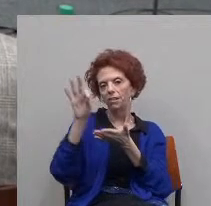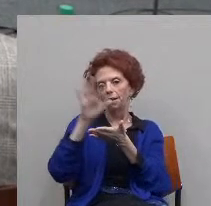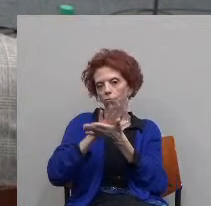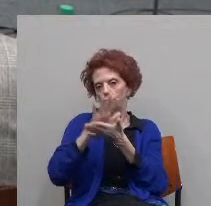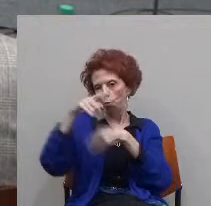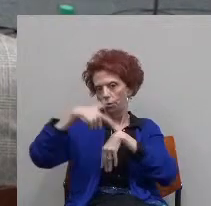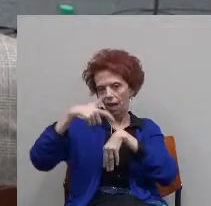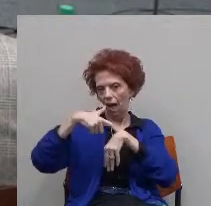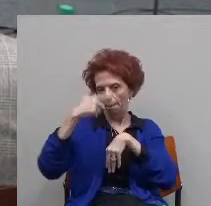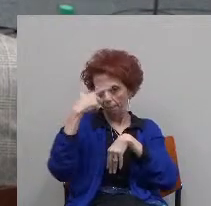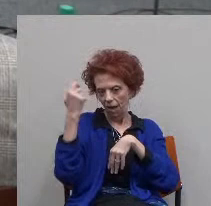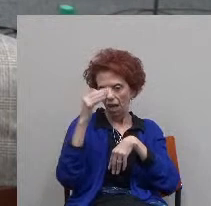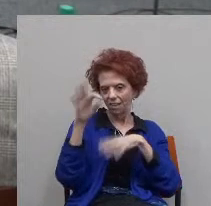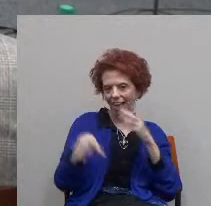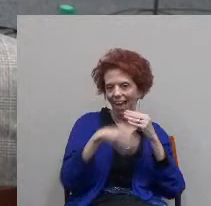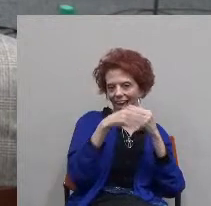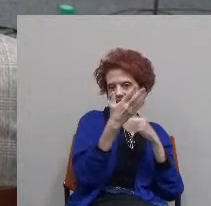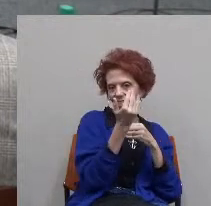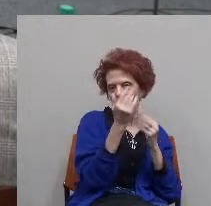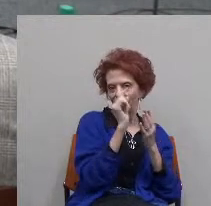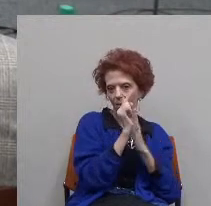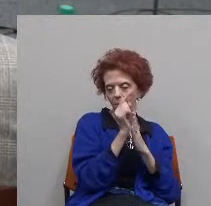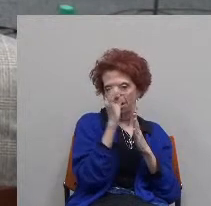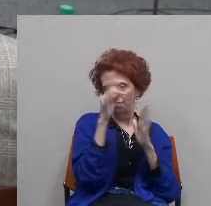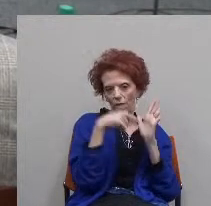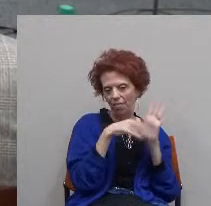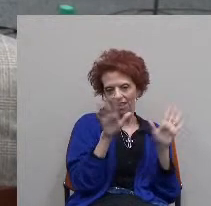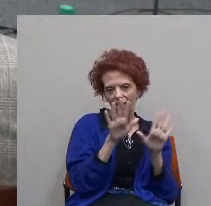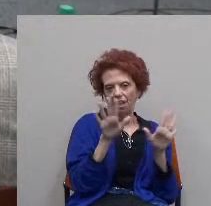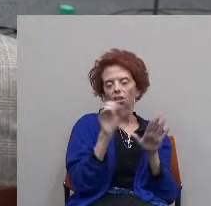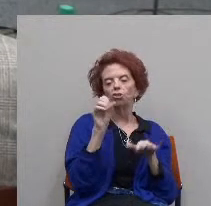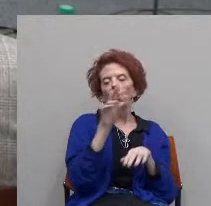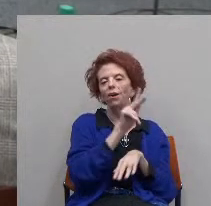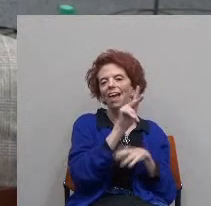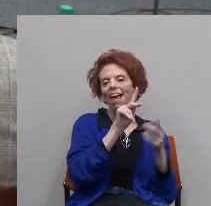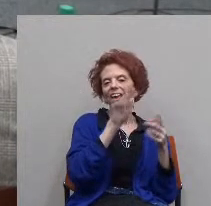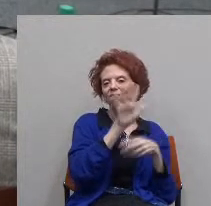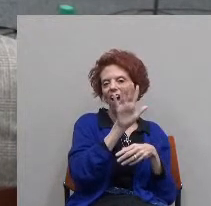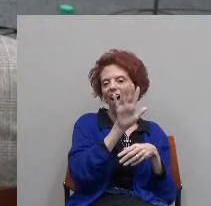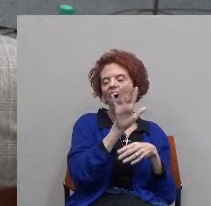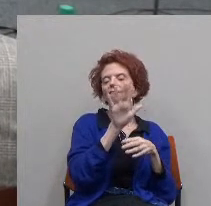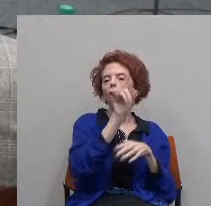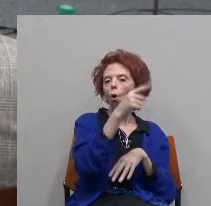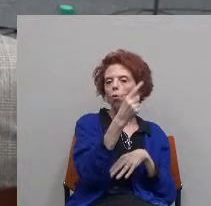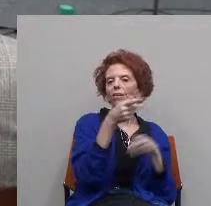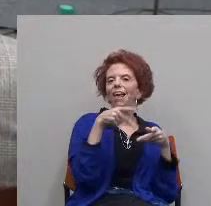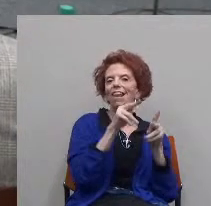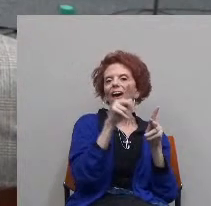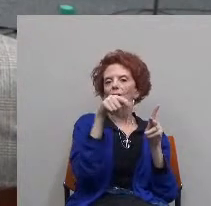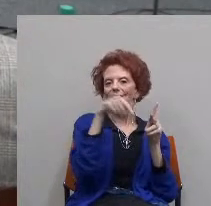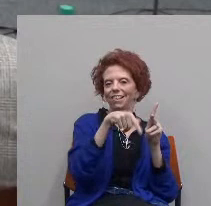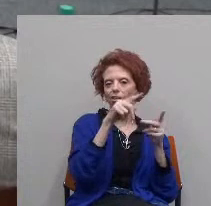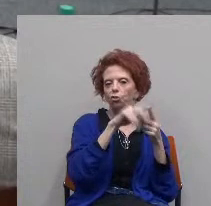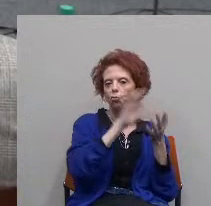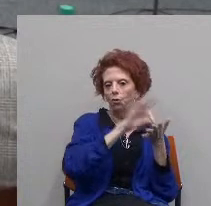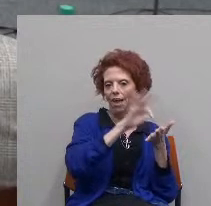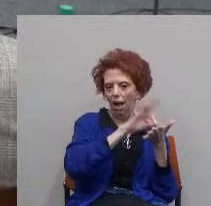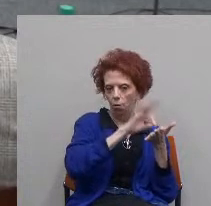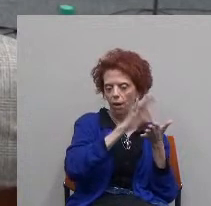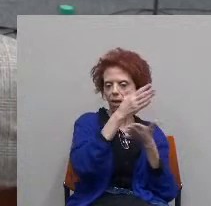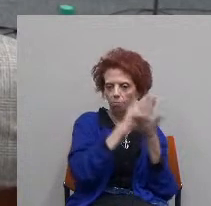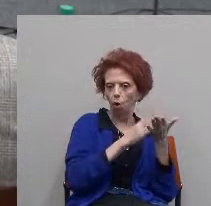school time because they added 15 minutes of this. So in K-5 only, it allows this to count for part